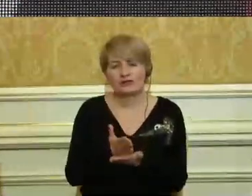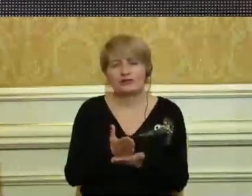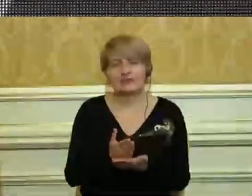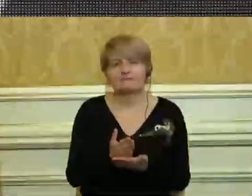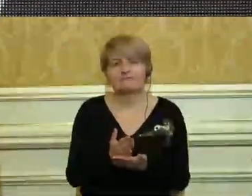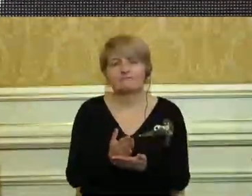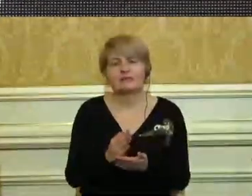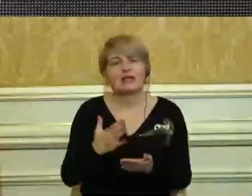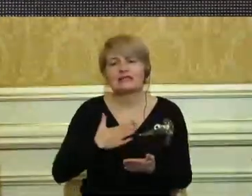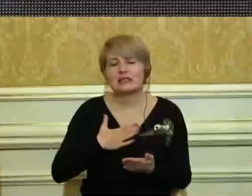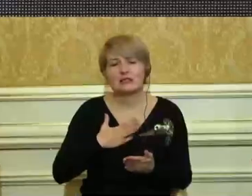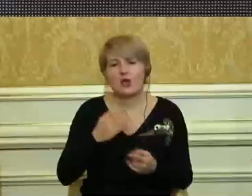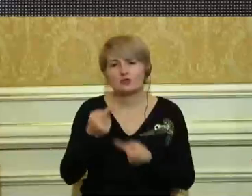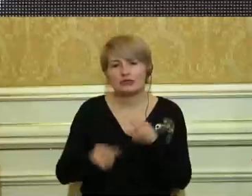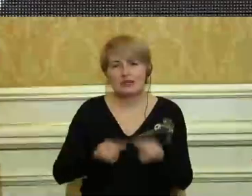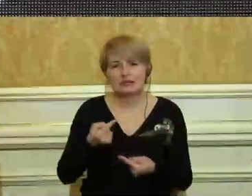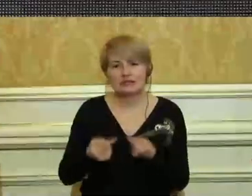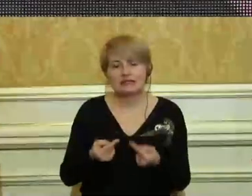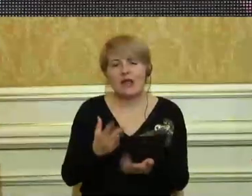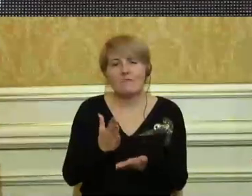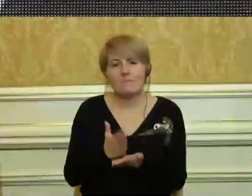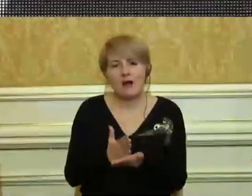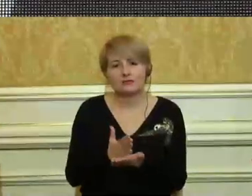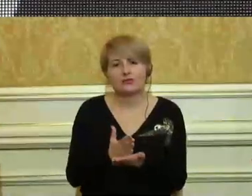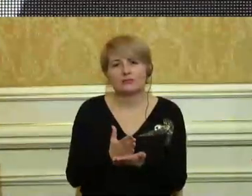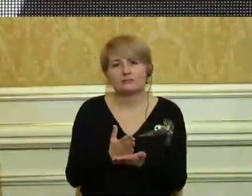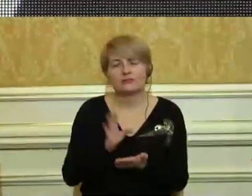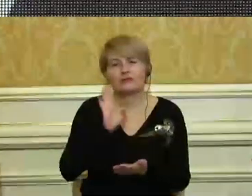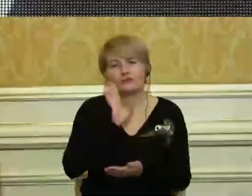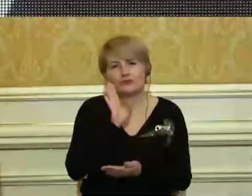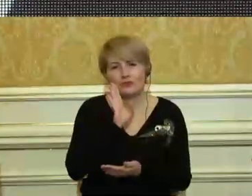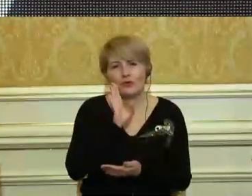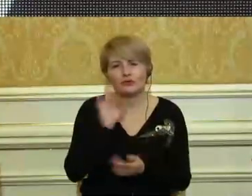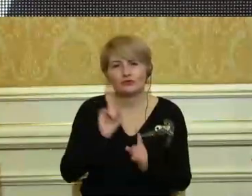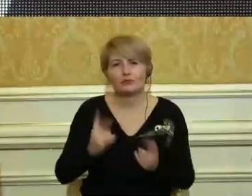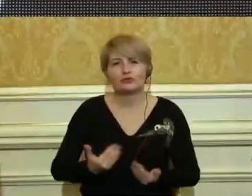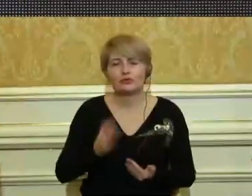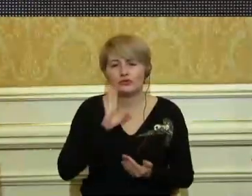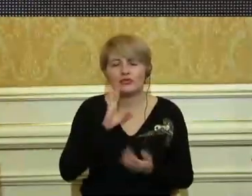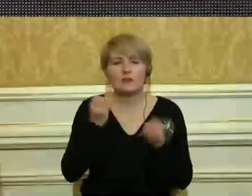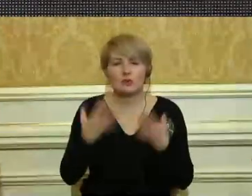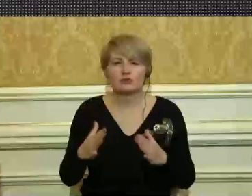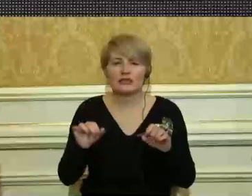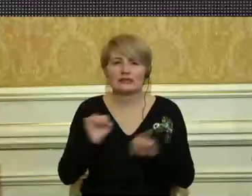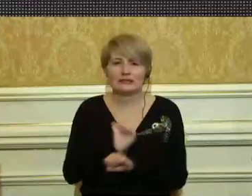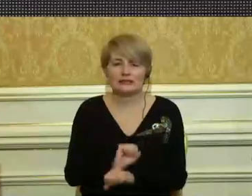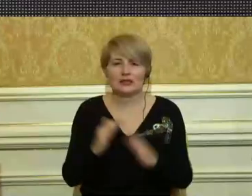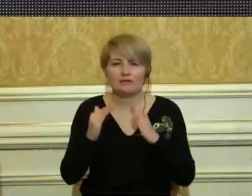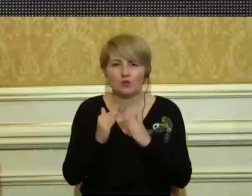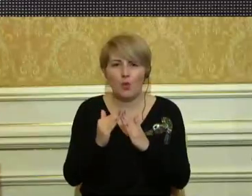tradition to have women at home, to have this, there is a German expression for